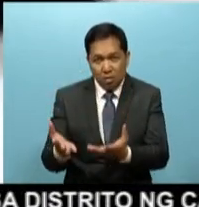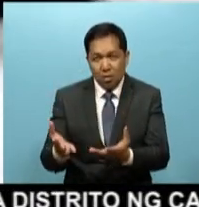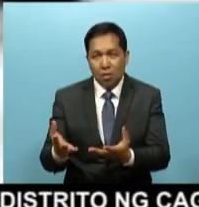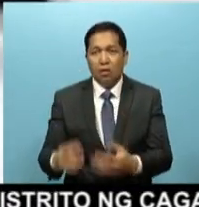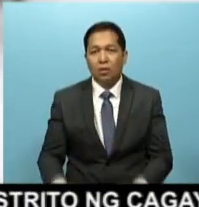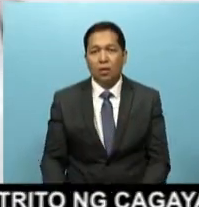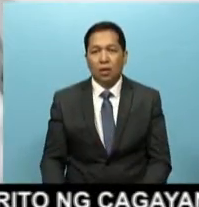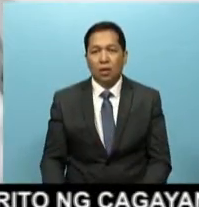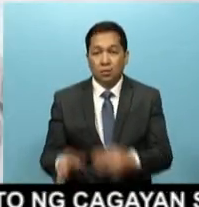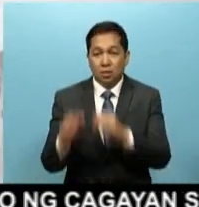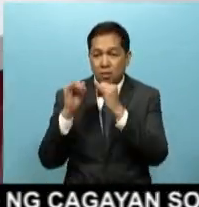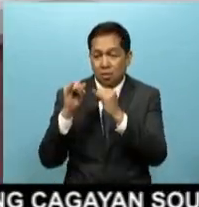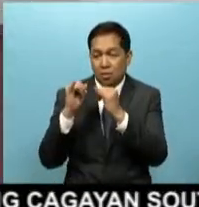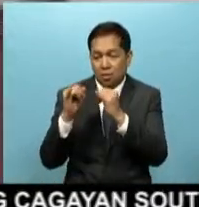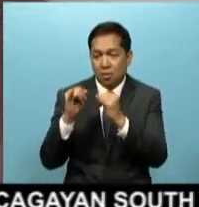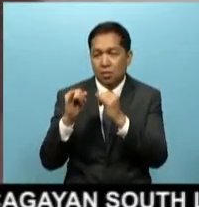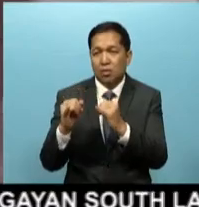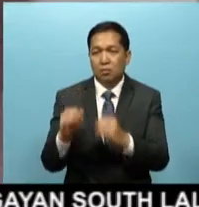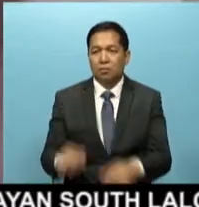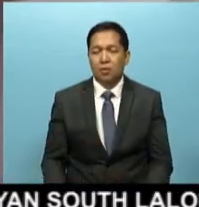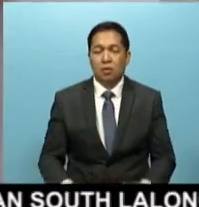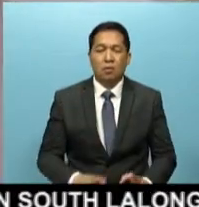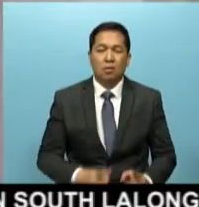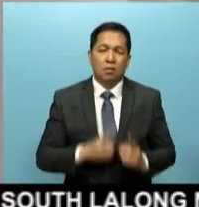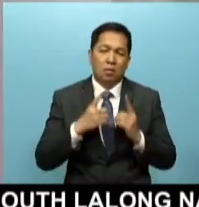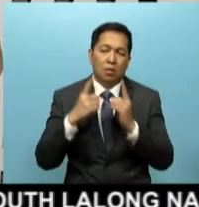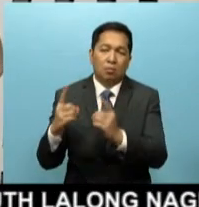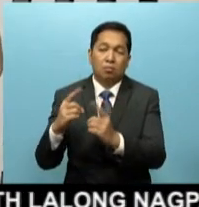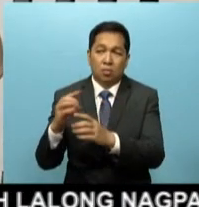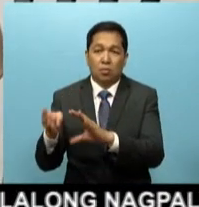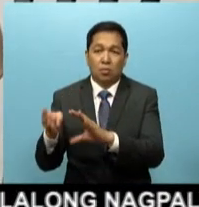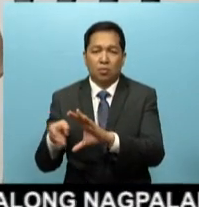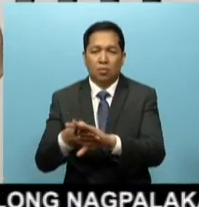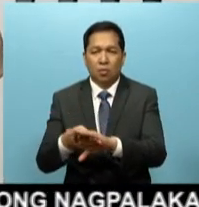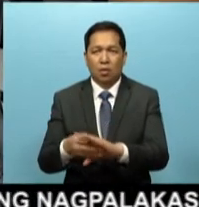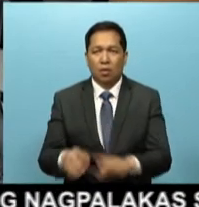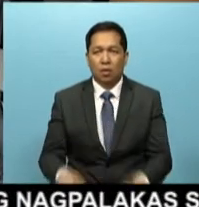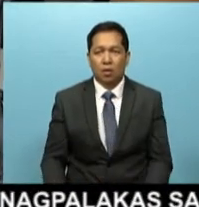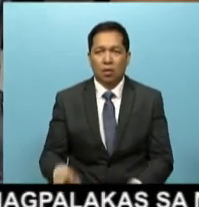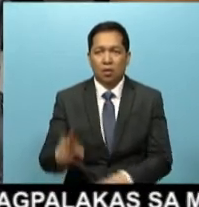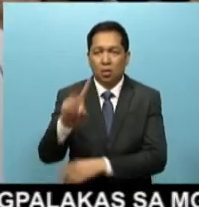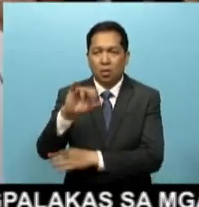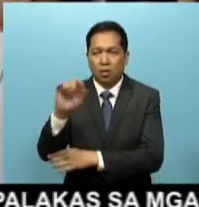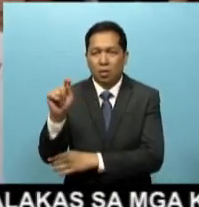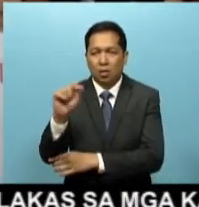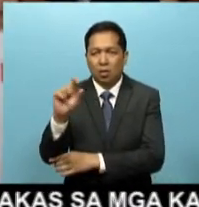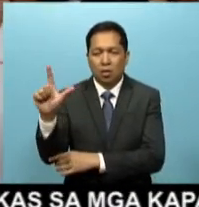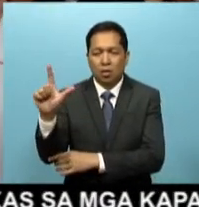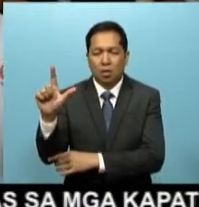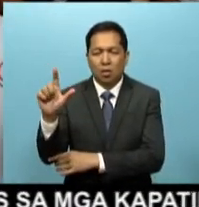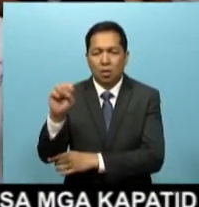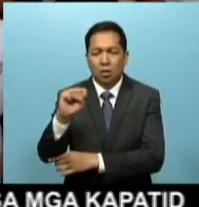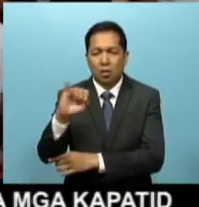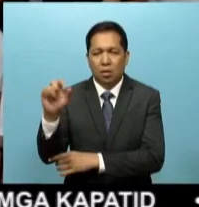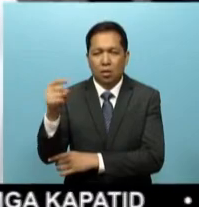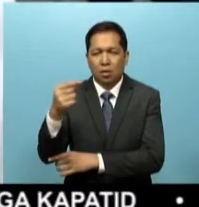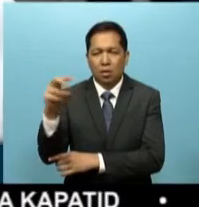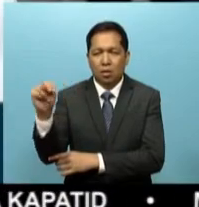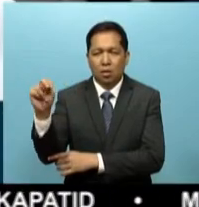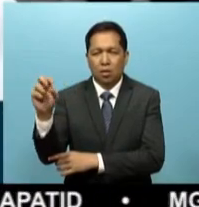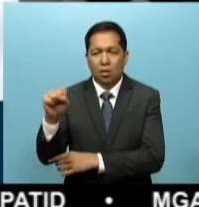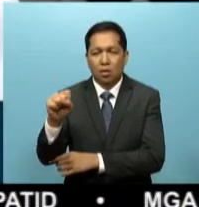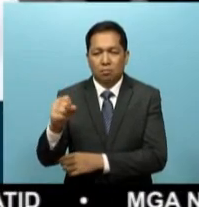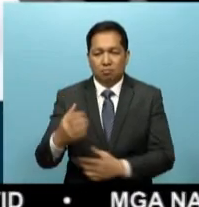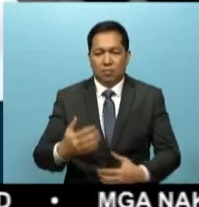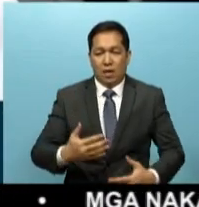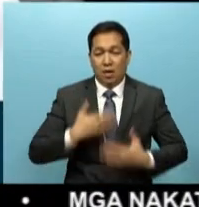procedures. Prior to donating, participants underwent vital signs checks to ensure their eligibility. I feel so ecstatic